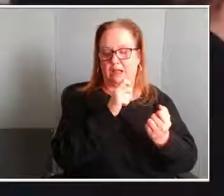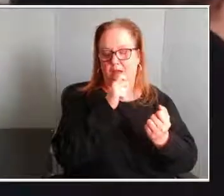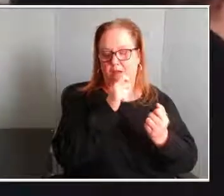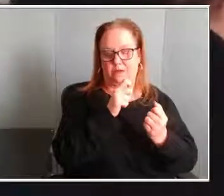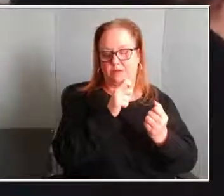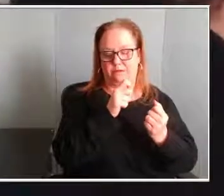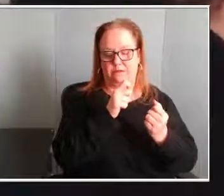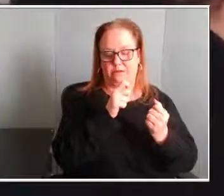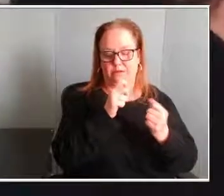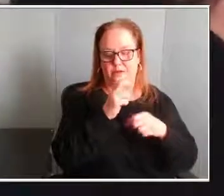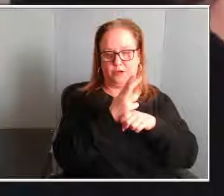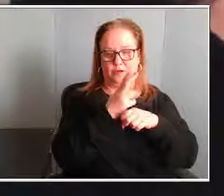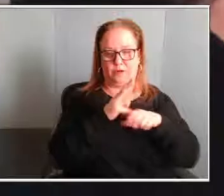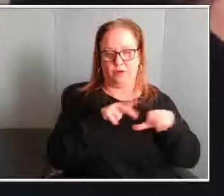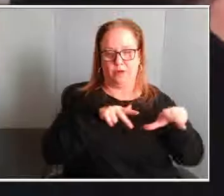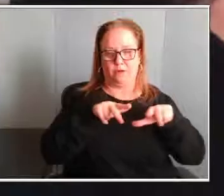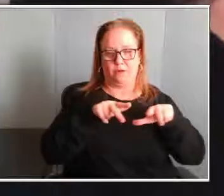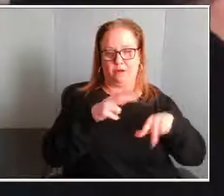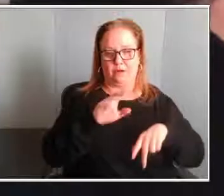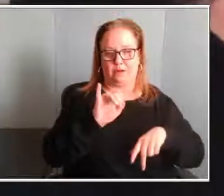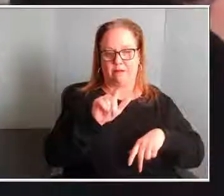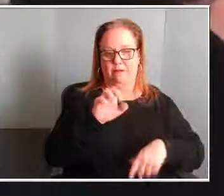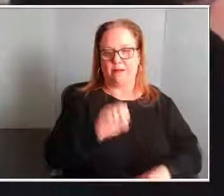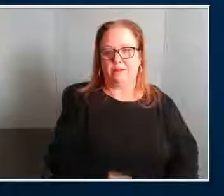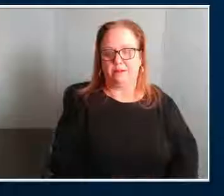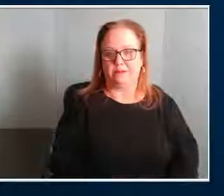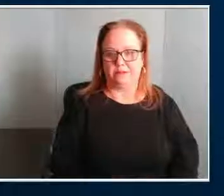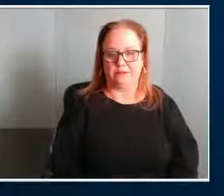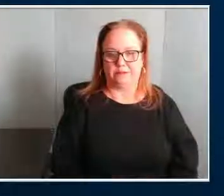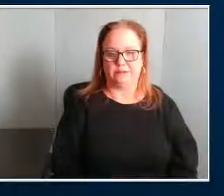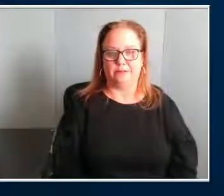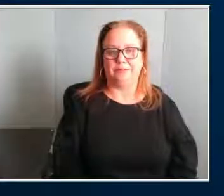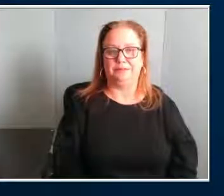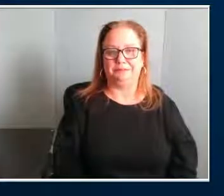was walking her down the aisle. That's awesome.